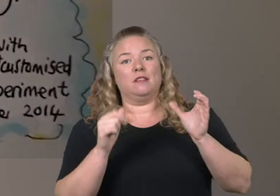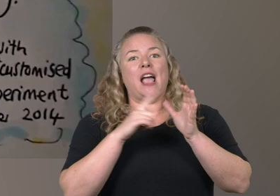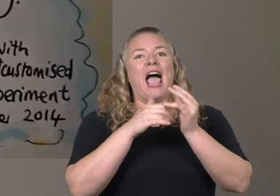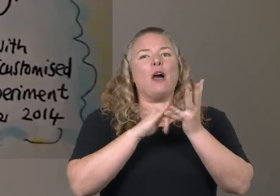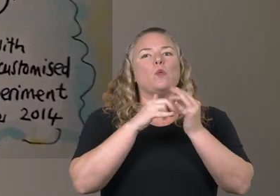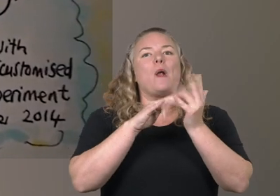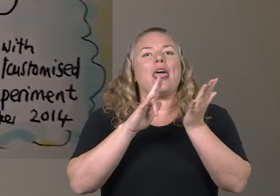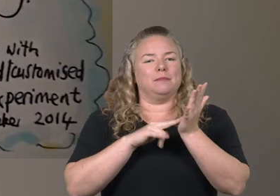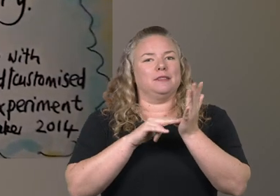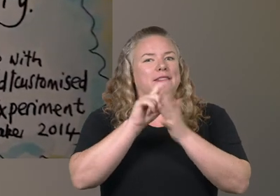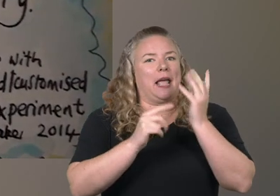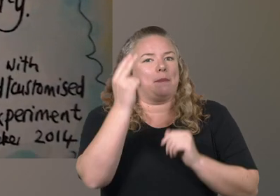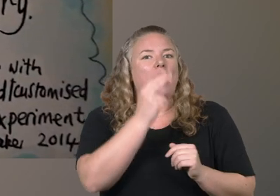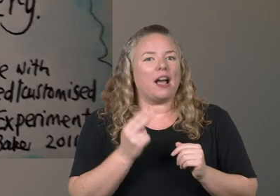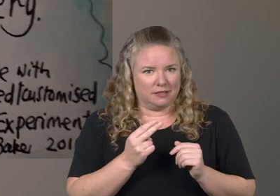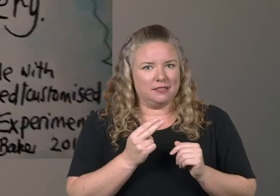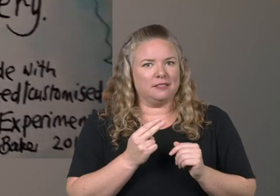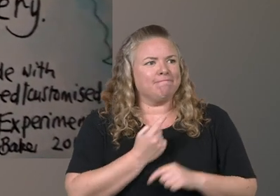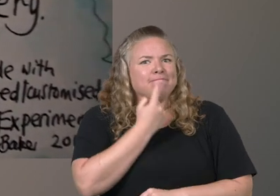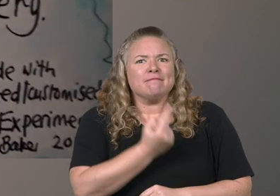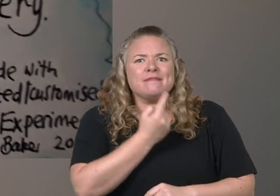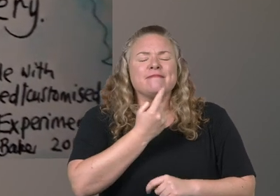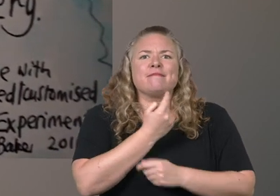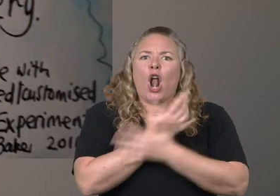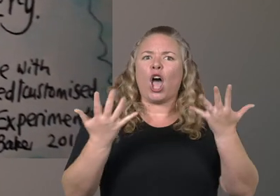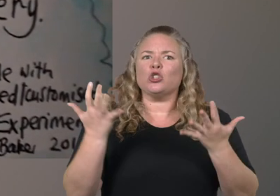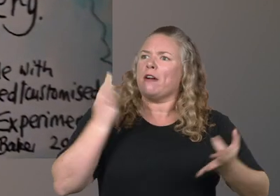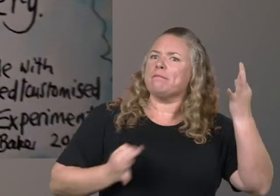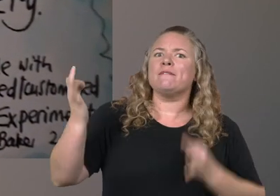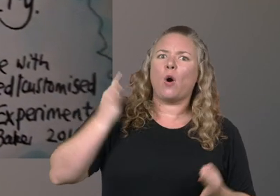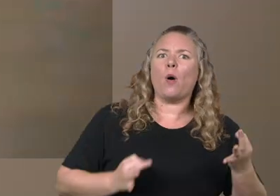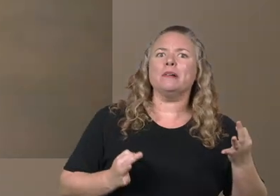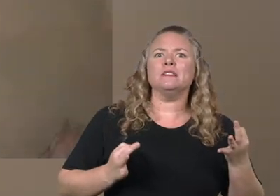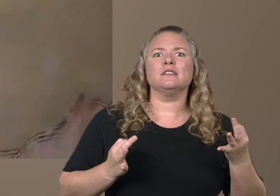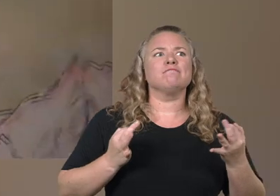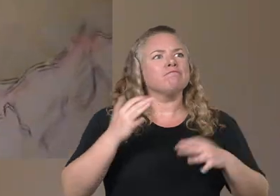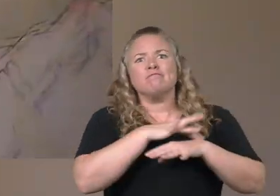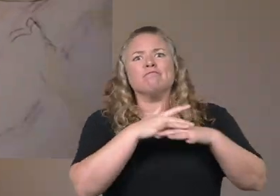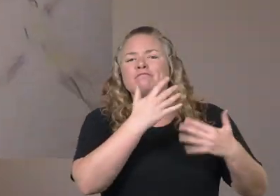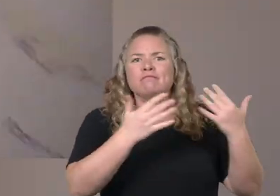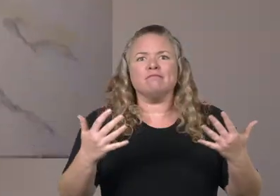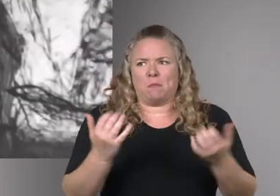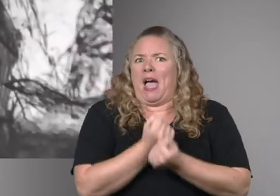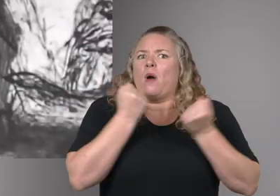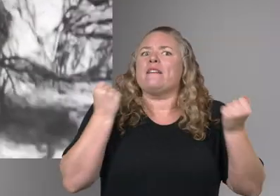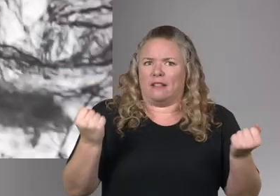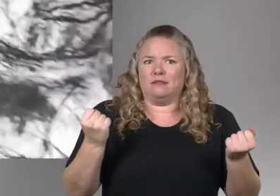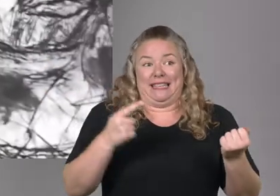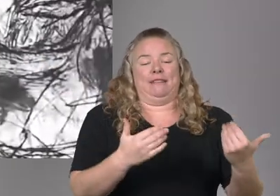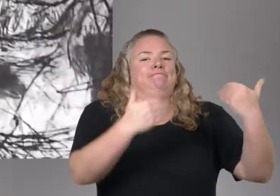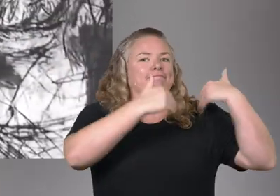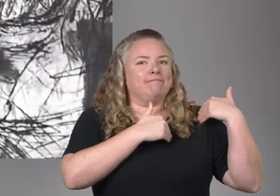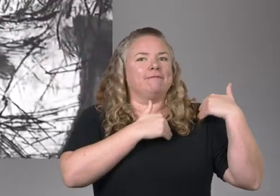with Dada Fest, who appointed Aaron Williamson, who's a disabled artist, does a lot of performance work,